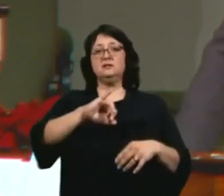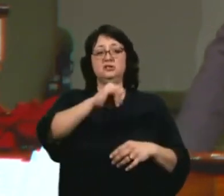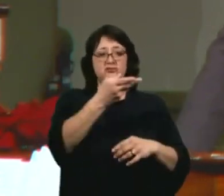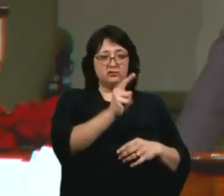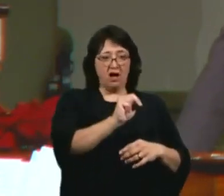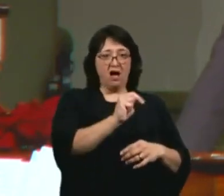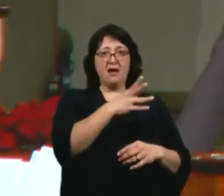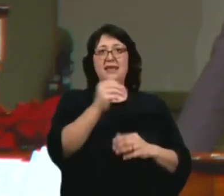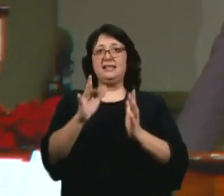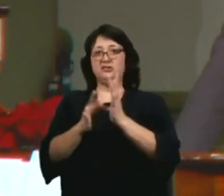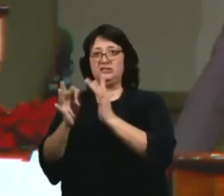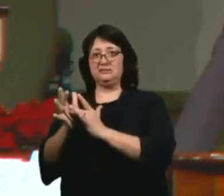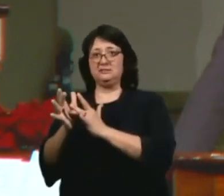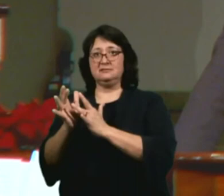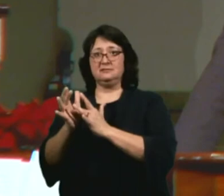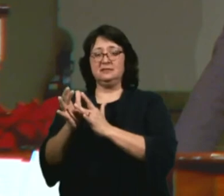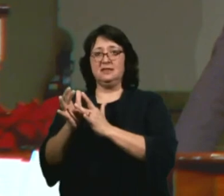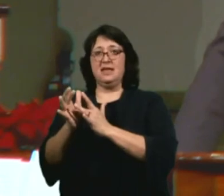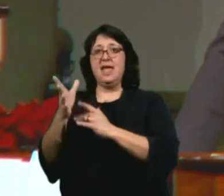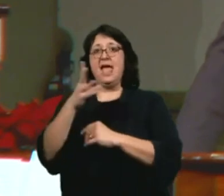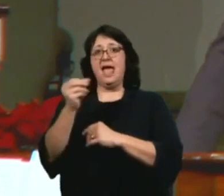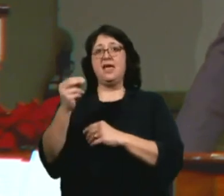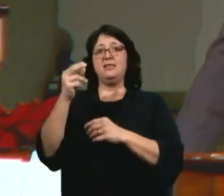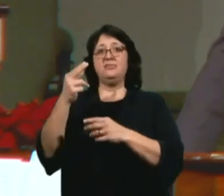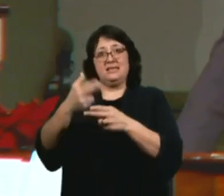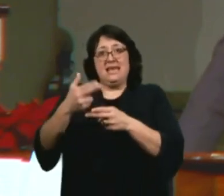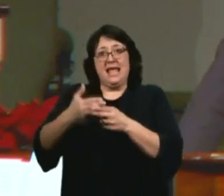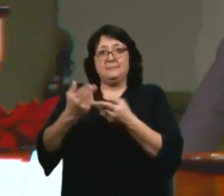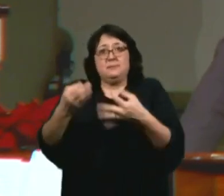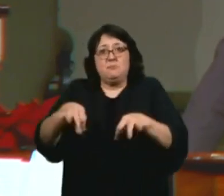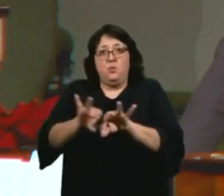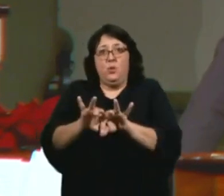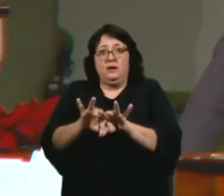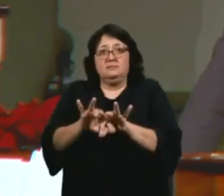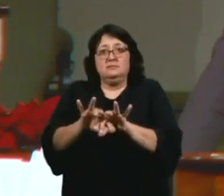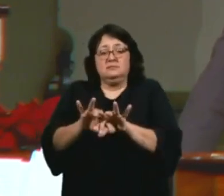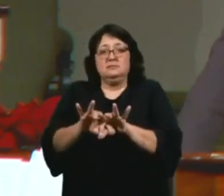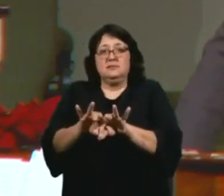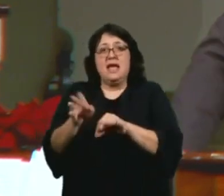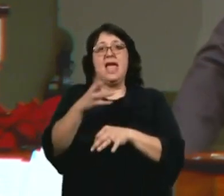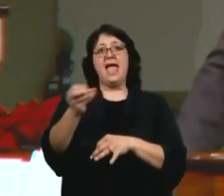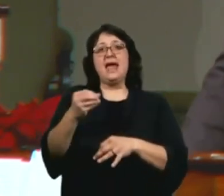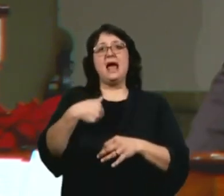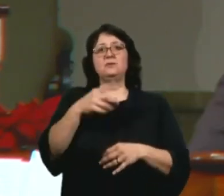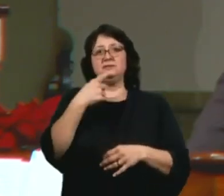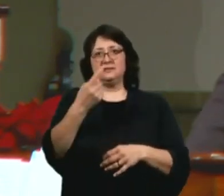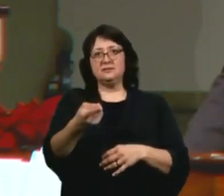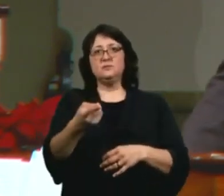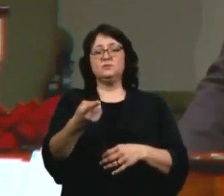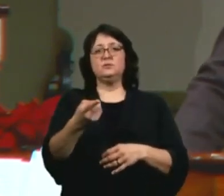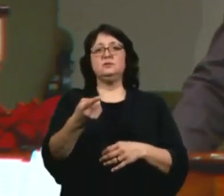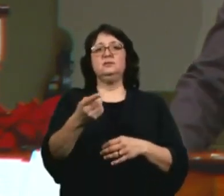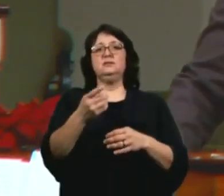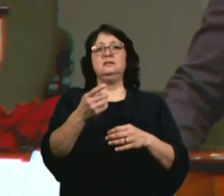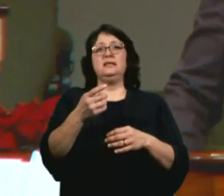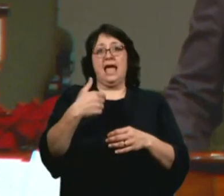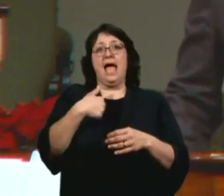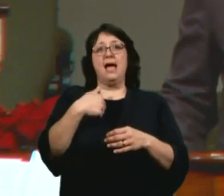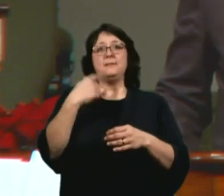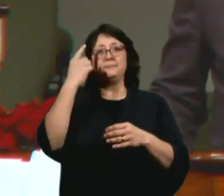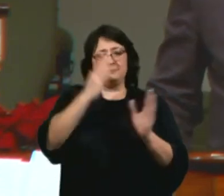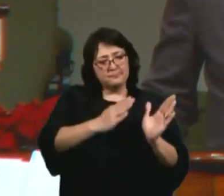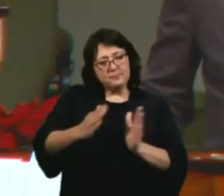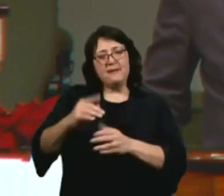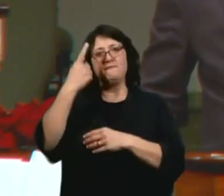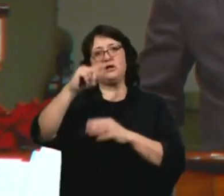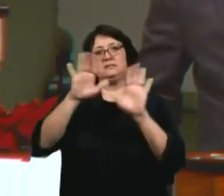Jesus. And it was names, and there's an importance in the name. I want to just say real quickly in preparation for Sunday, young